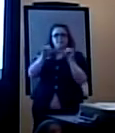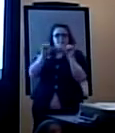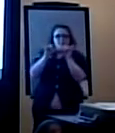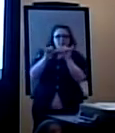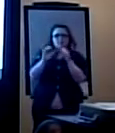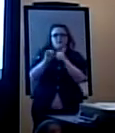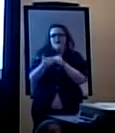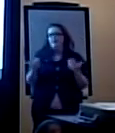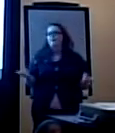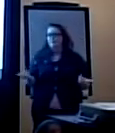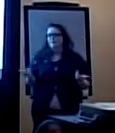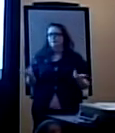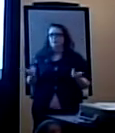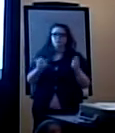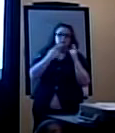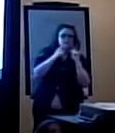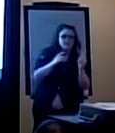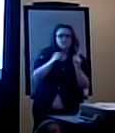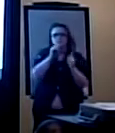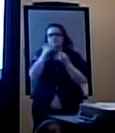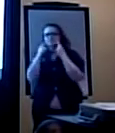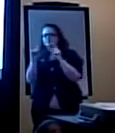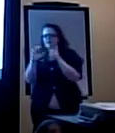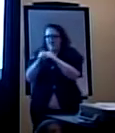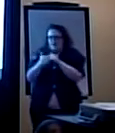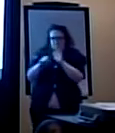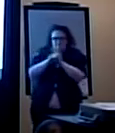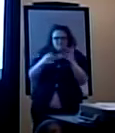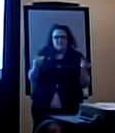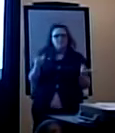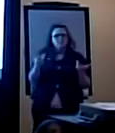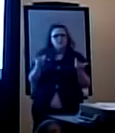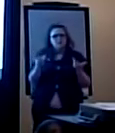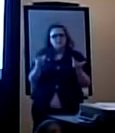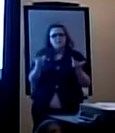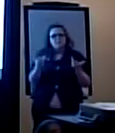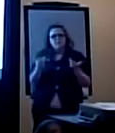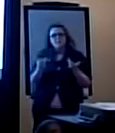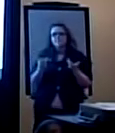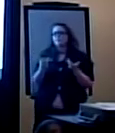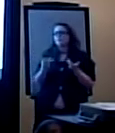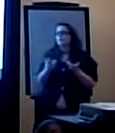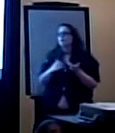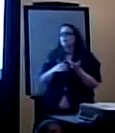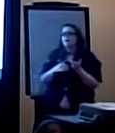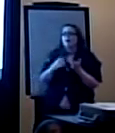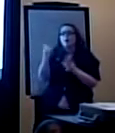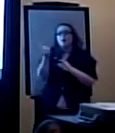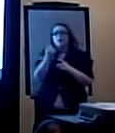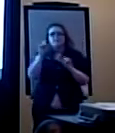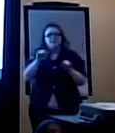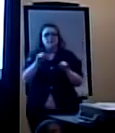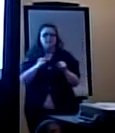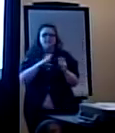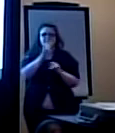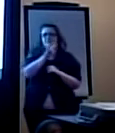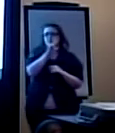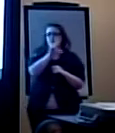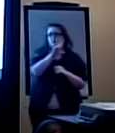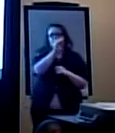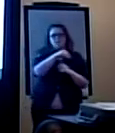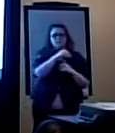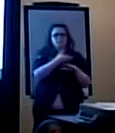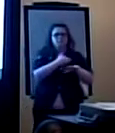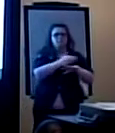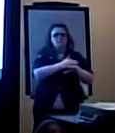how they would measure their successes. Now, literacy, again, is not all quantitative. You can't always say, well, we had 73% of